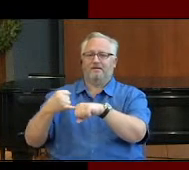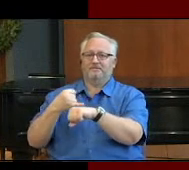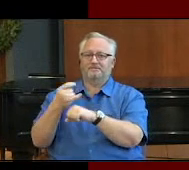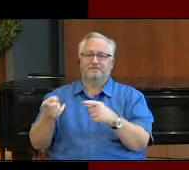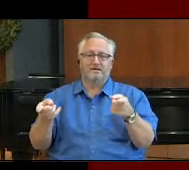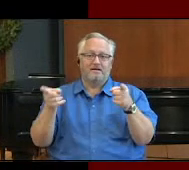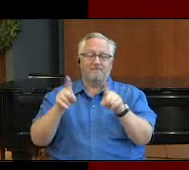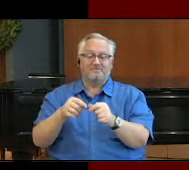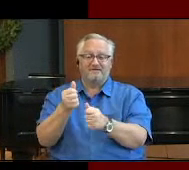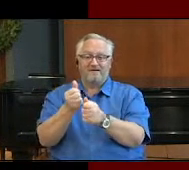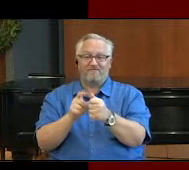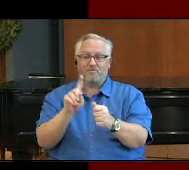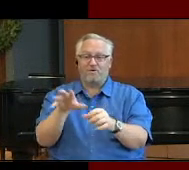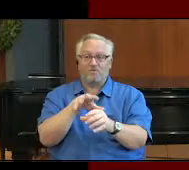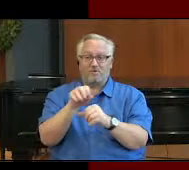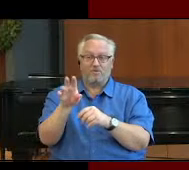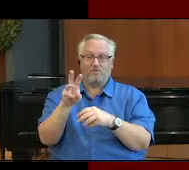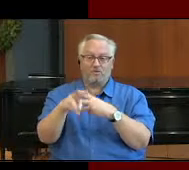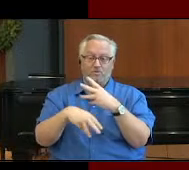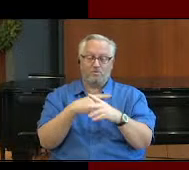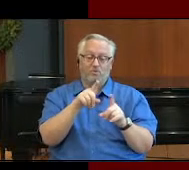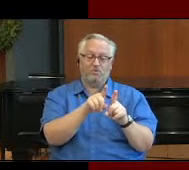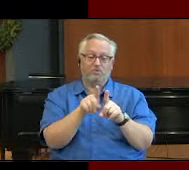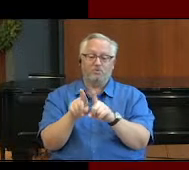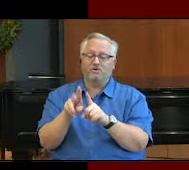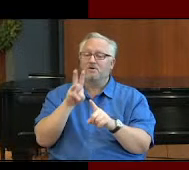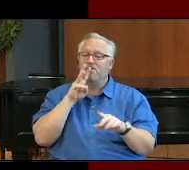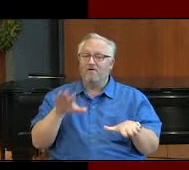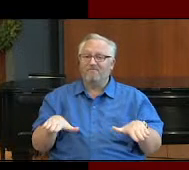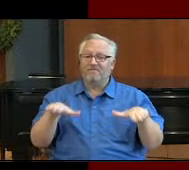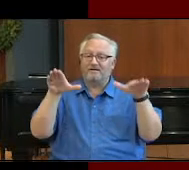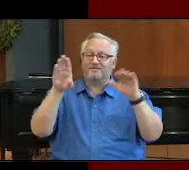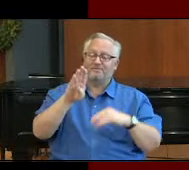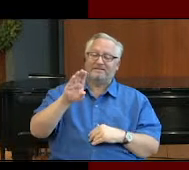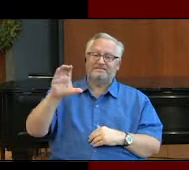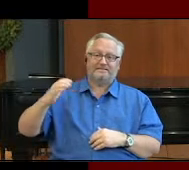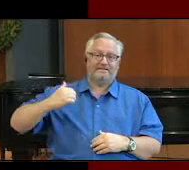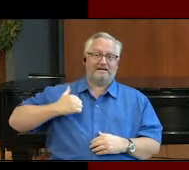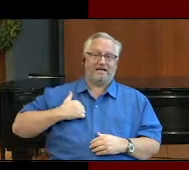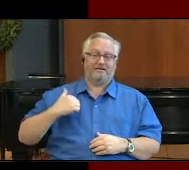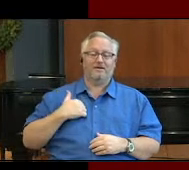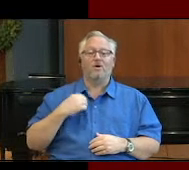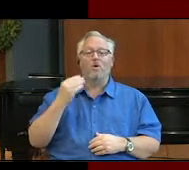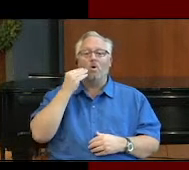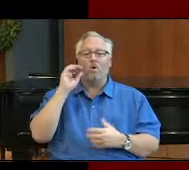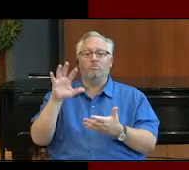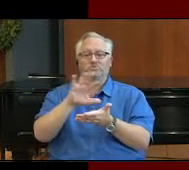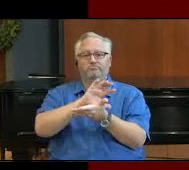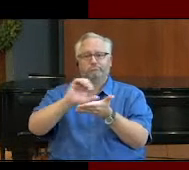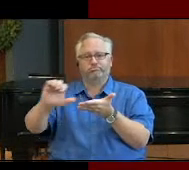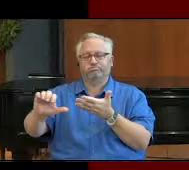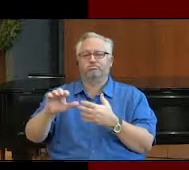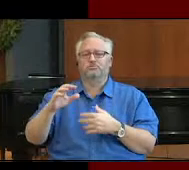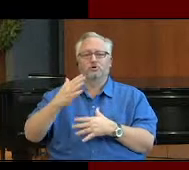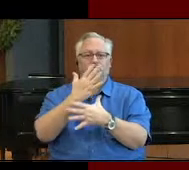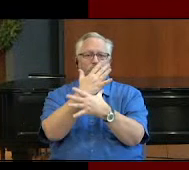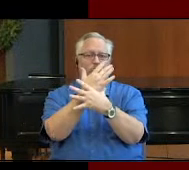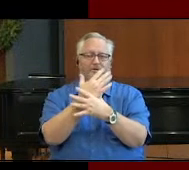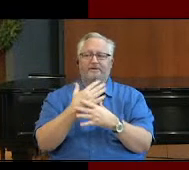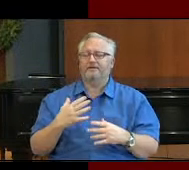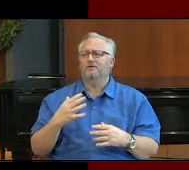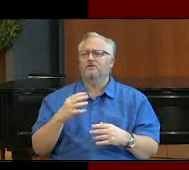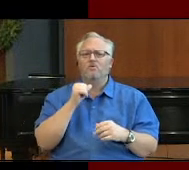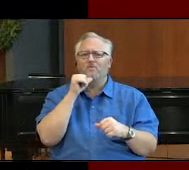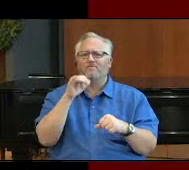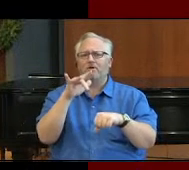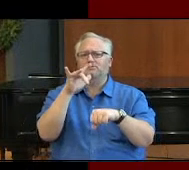place everywhere in the world. Floods in British Columbia, Canada, homes washed away in Germany. And we haven't